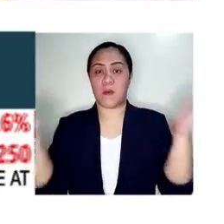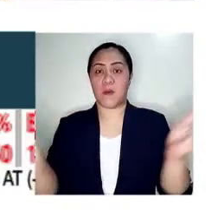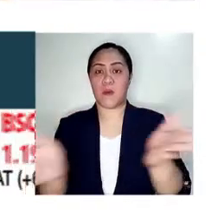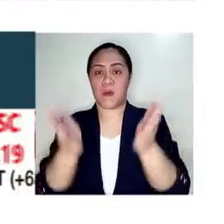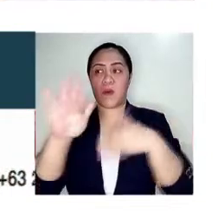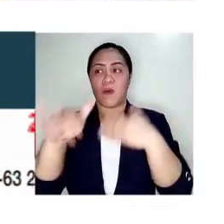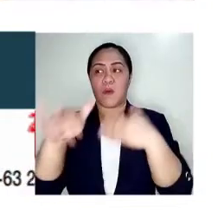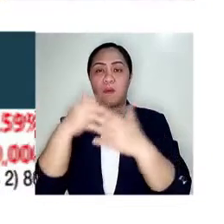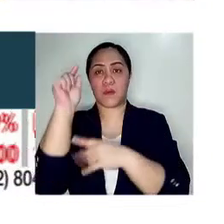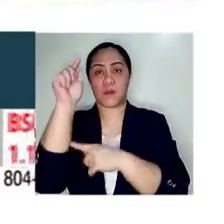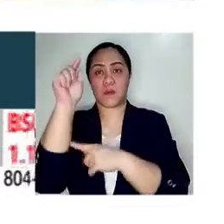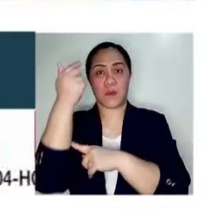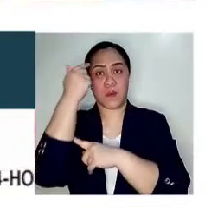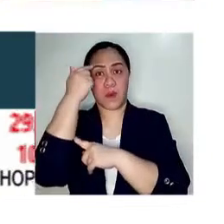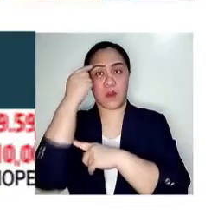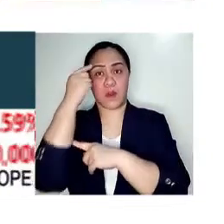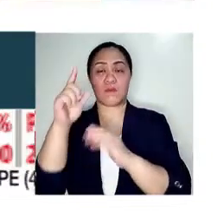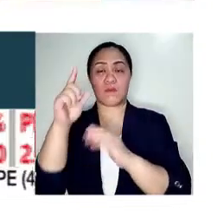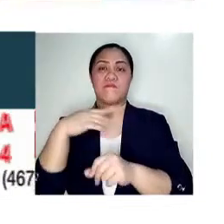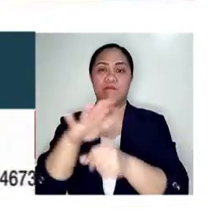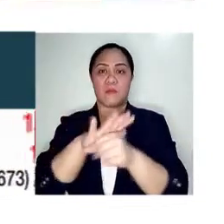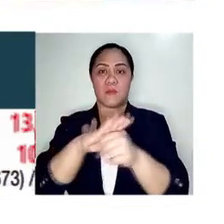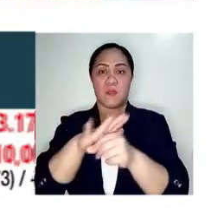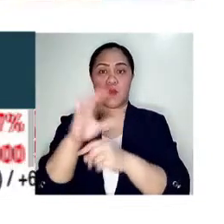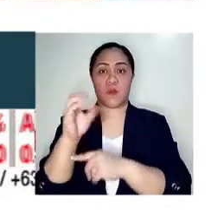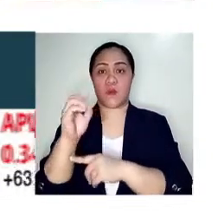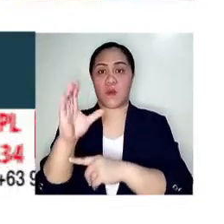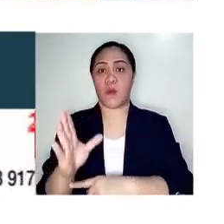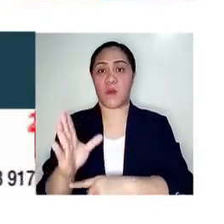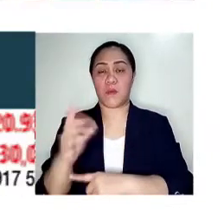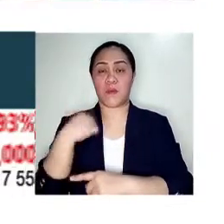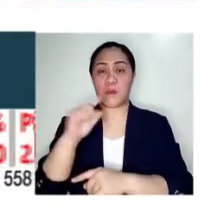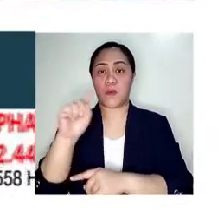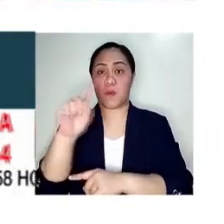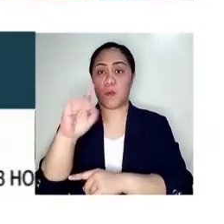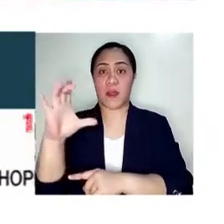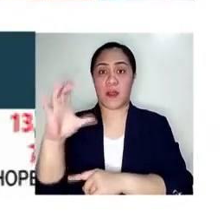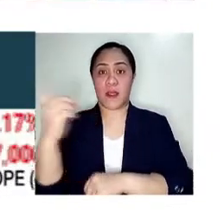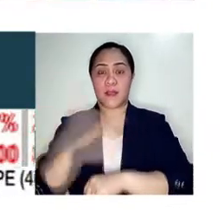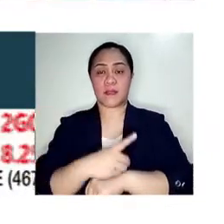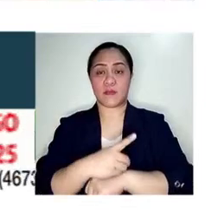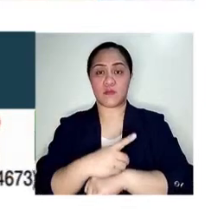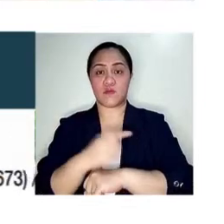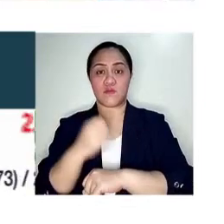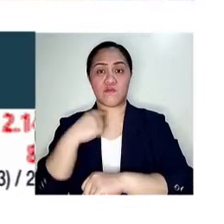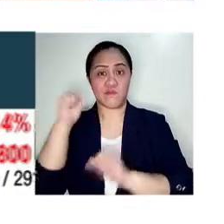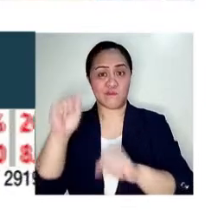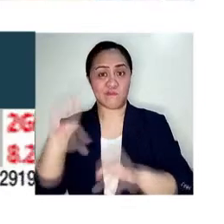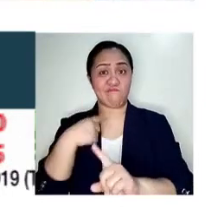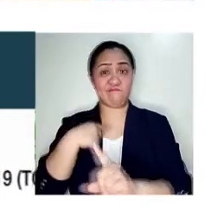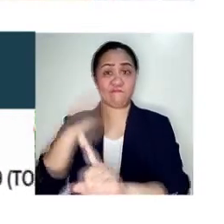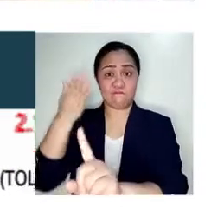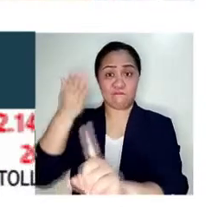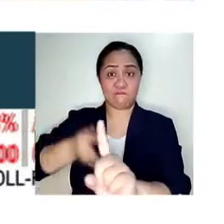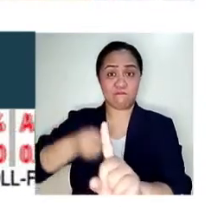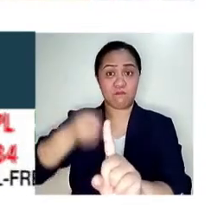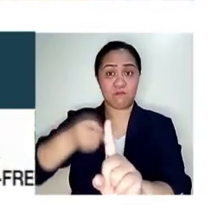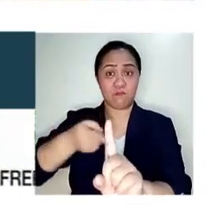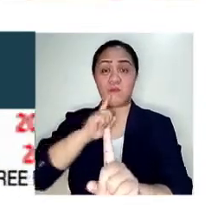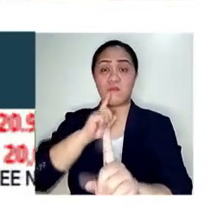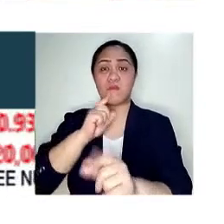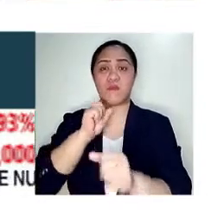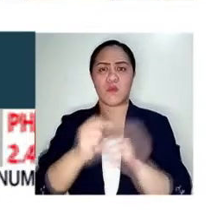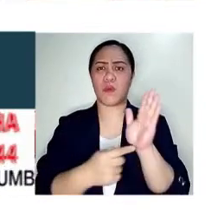local officials to do the same, at least for the first 100 days, to prove a point that he can let science show that it does really make a